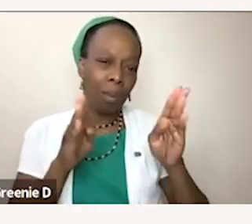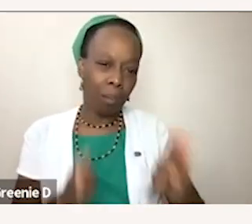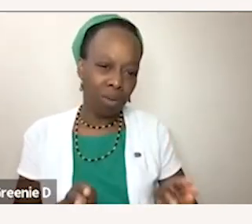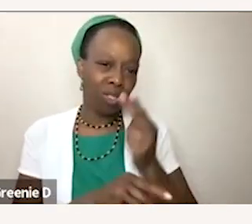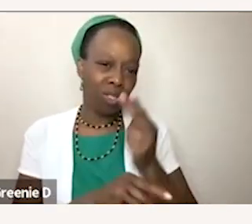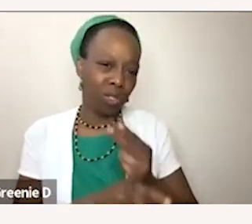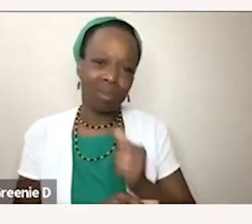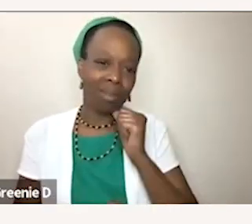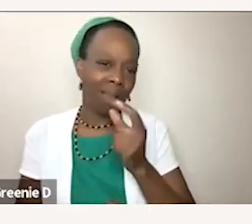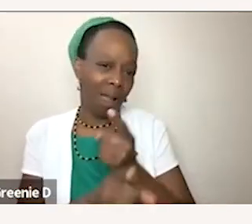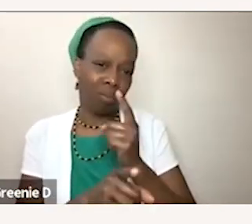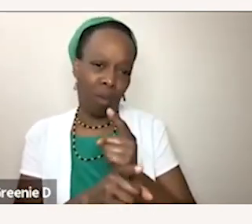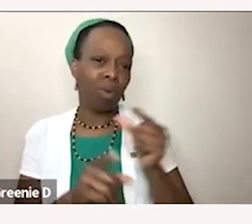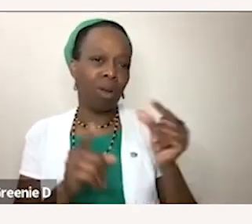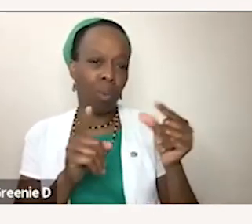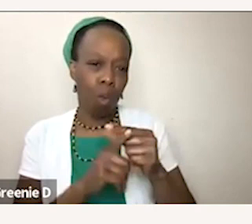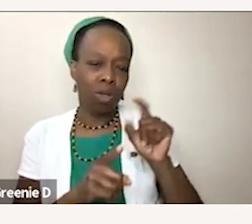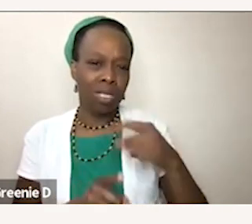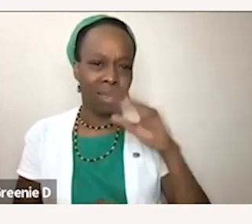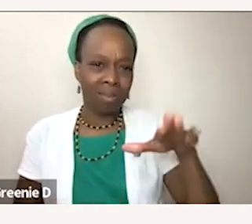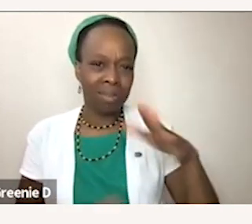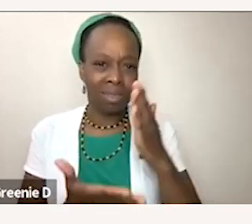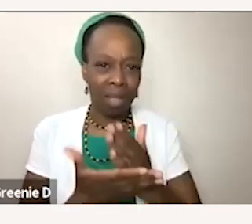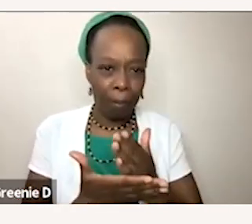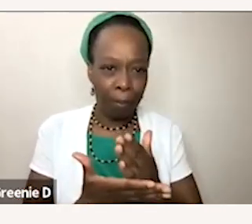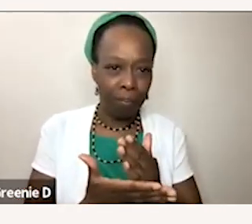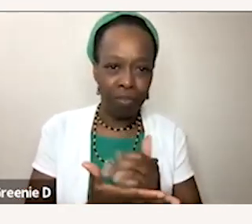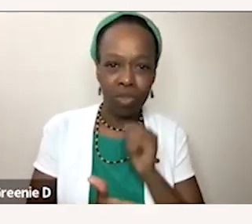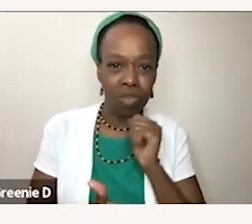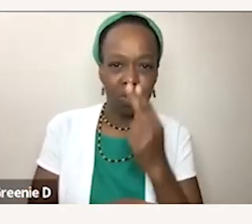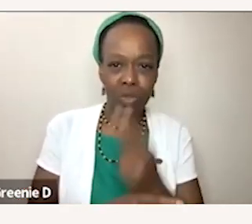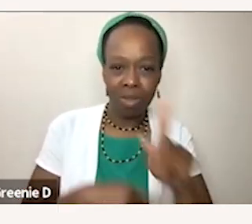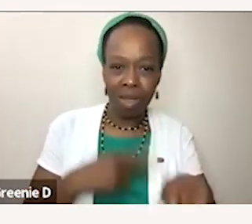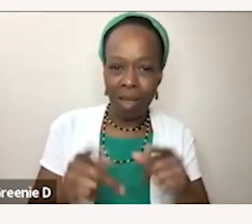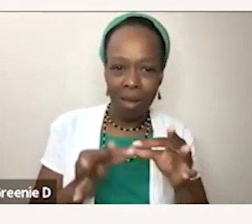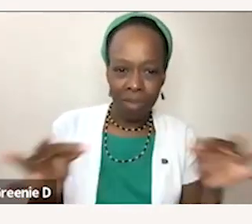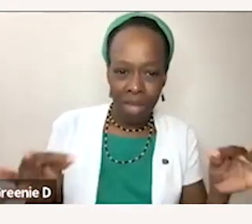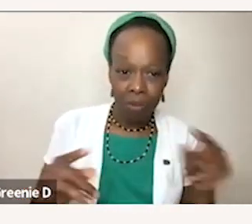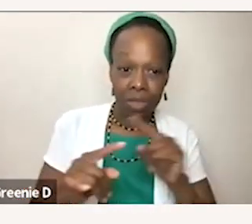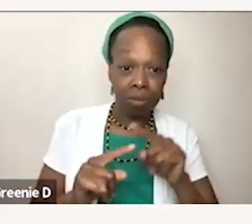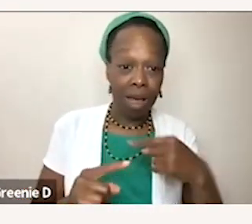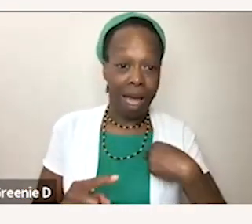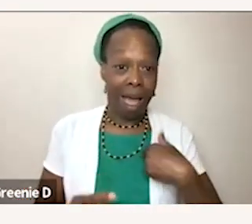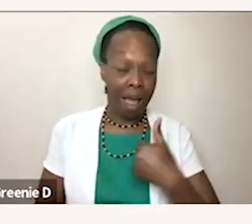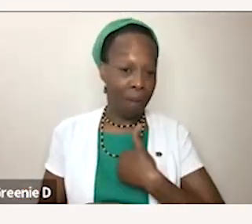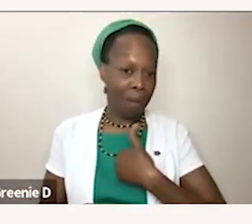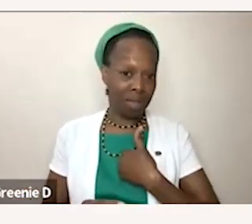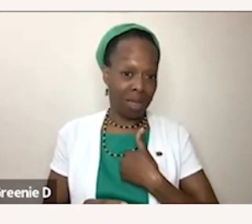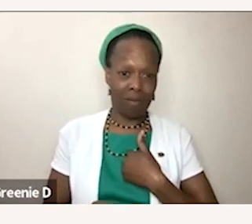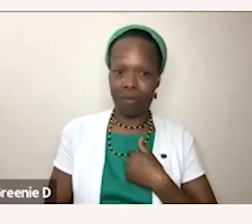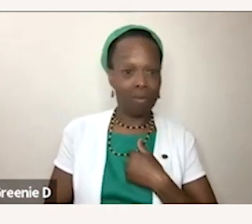is really inappropriate. You really shouldn't use that word. You shouldn't use that language. But when, I have been